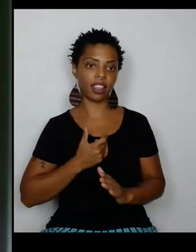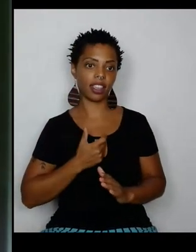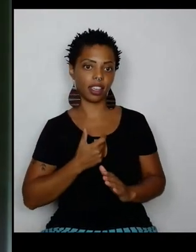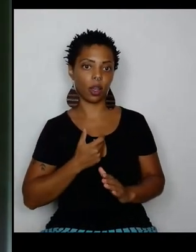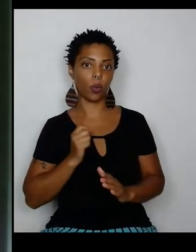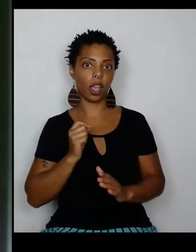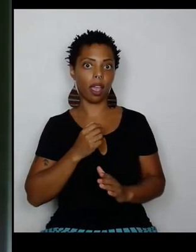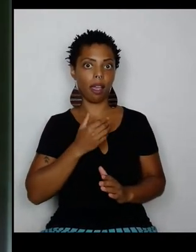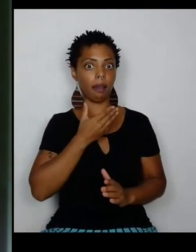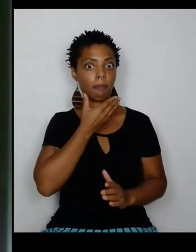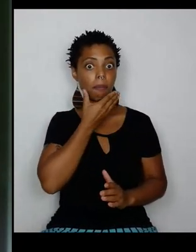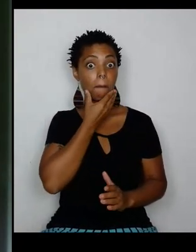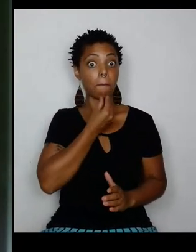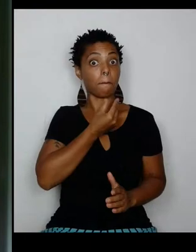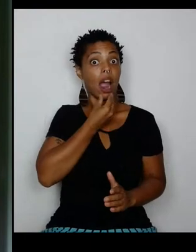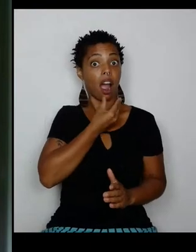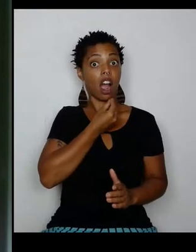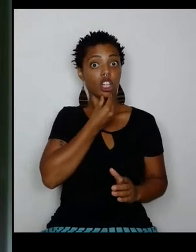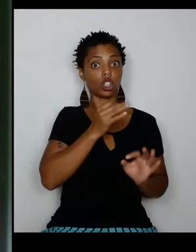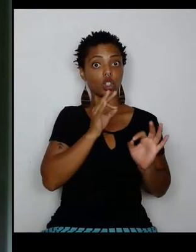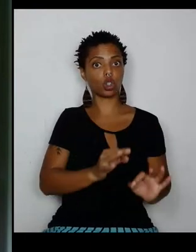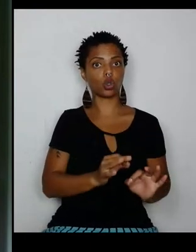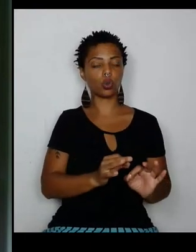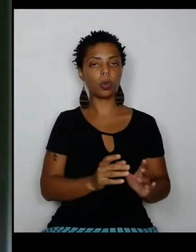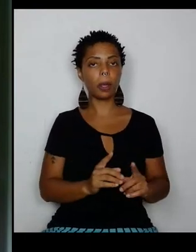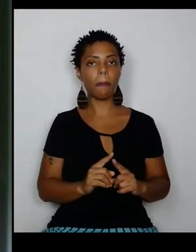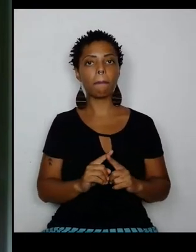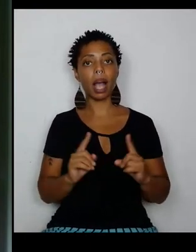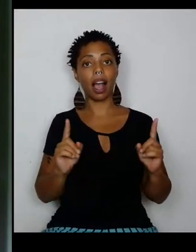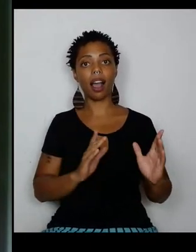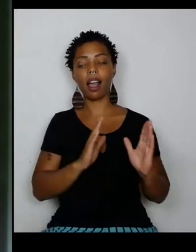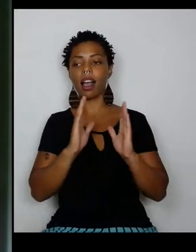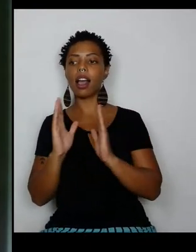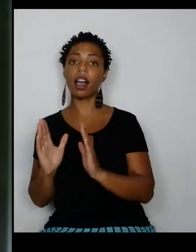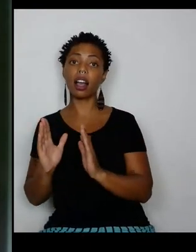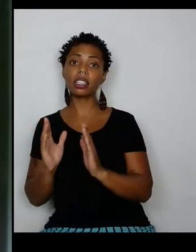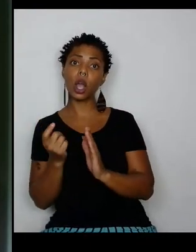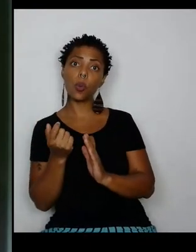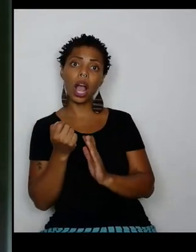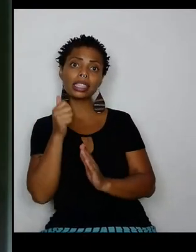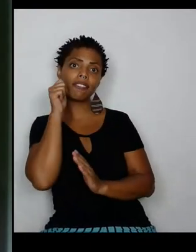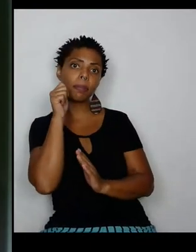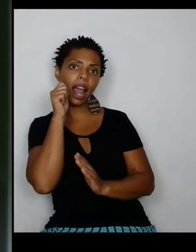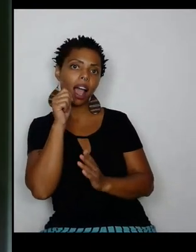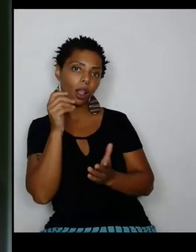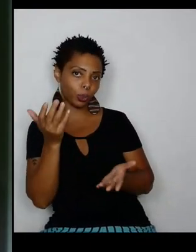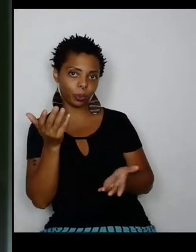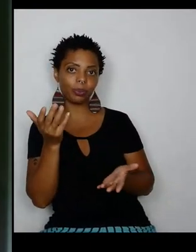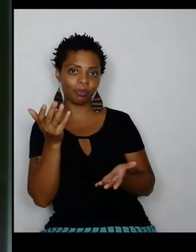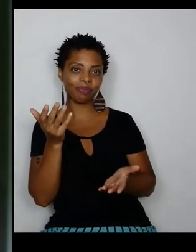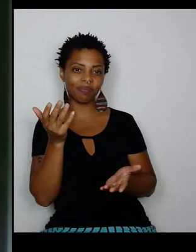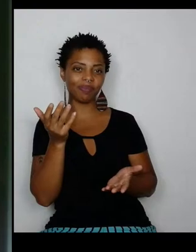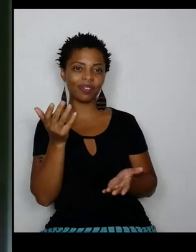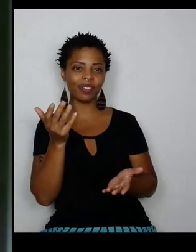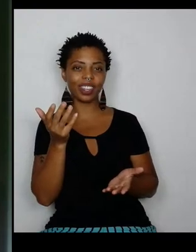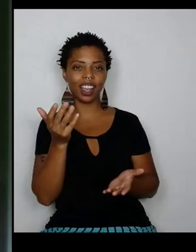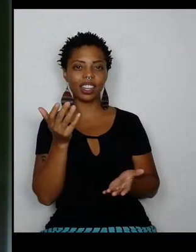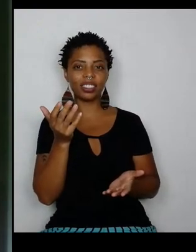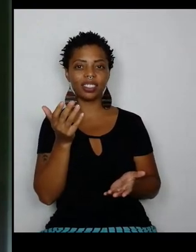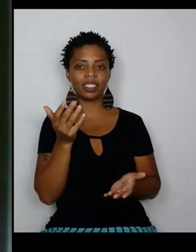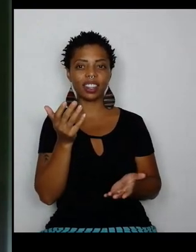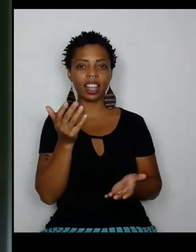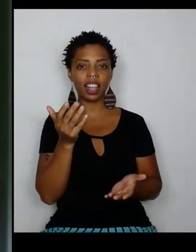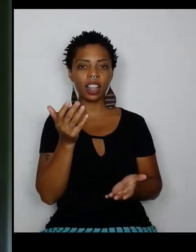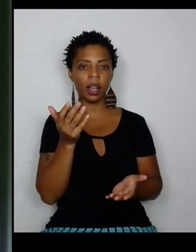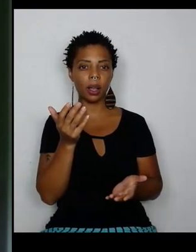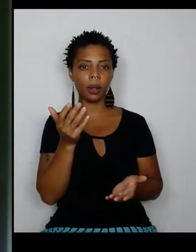almost not effeminate but female when he adopts this female persona that linda was talking about